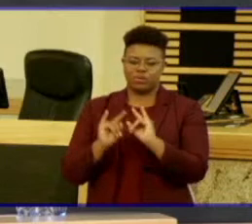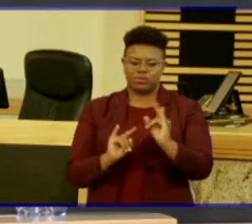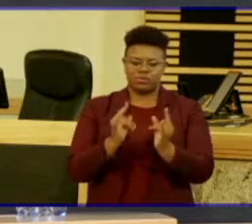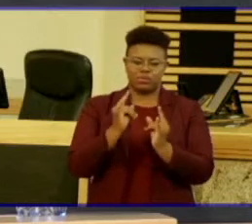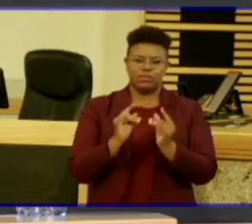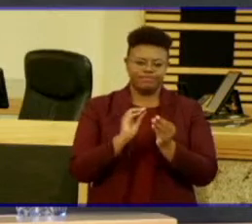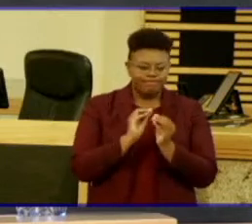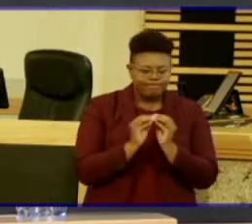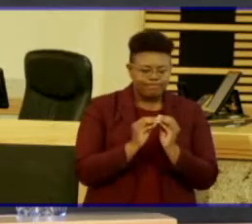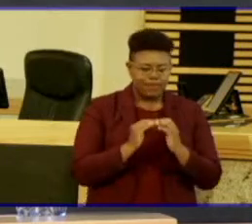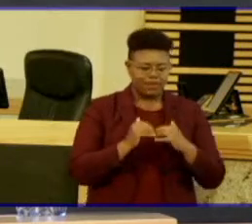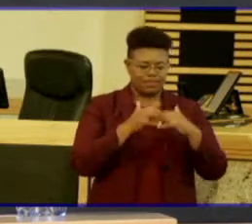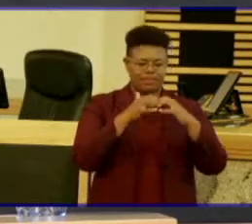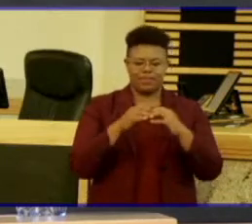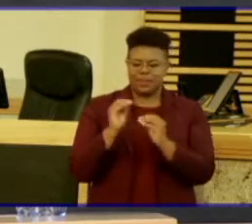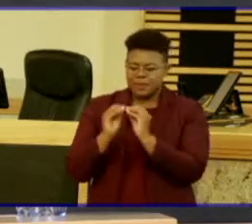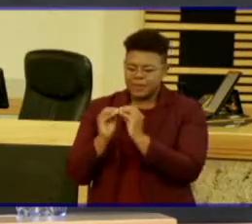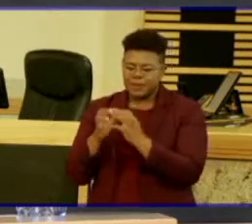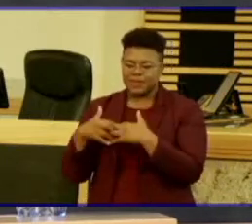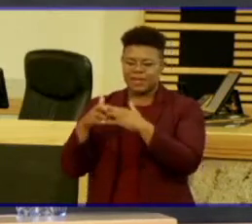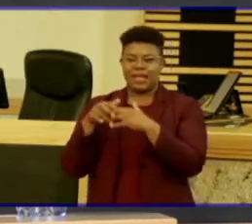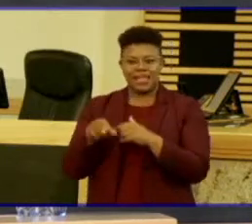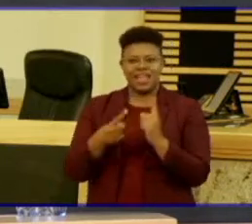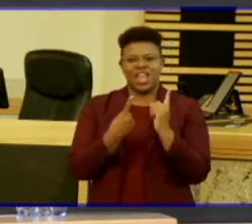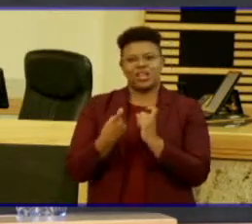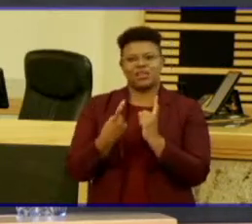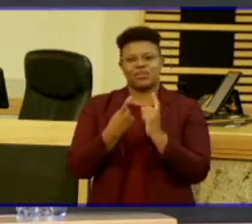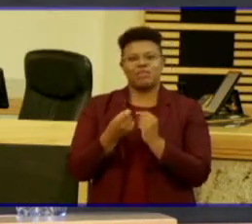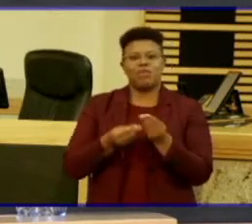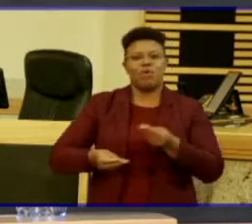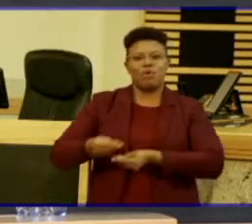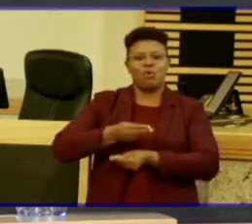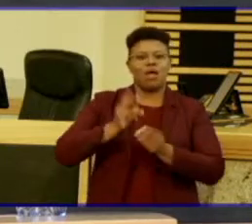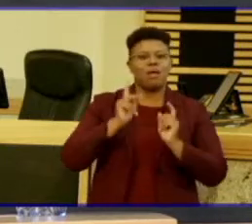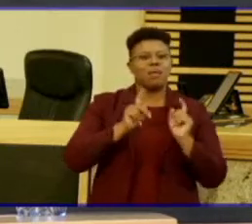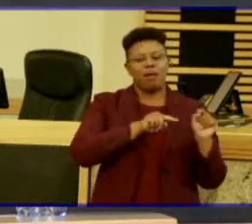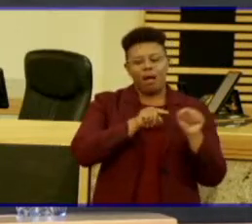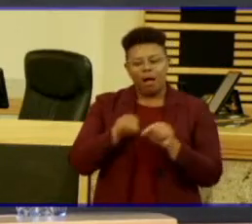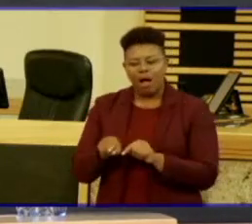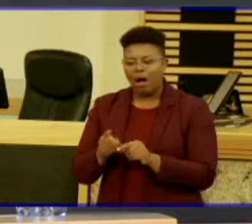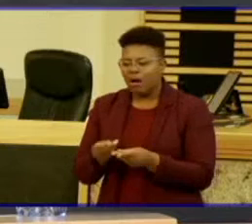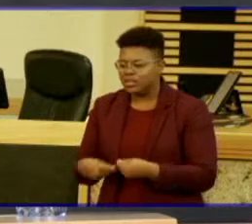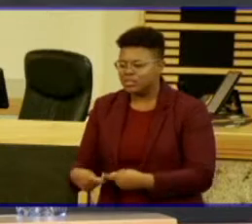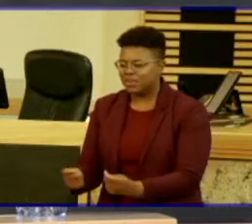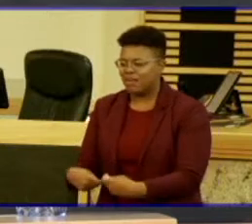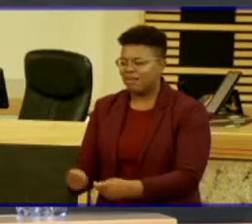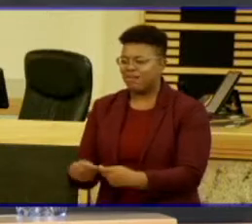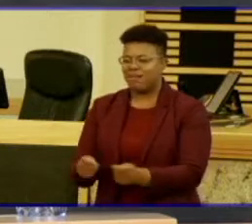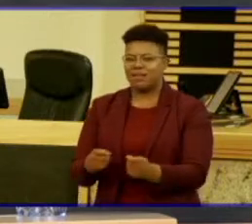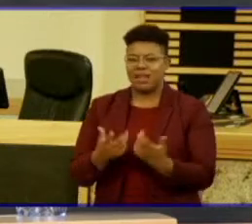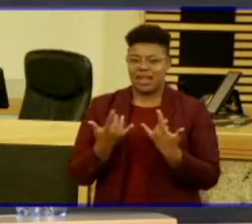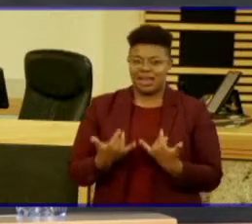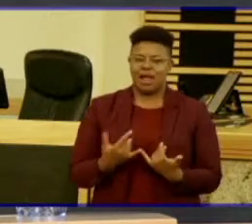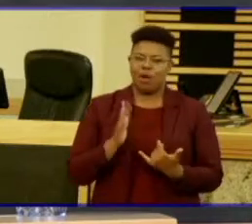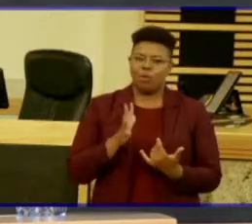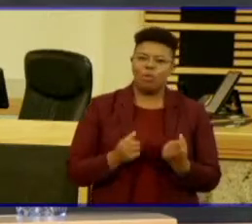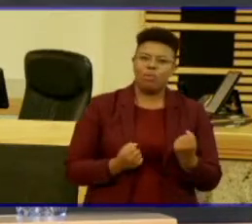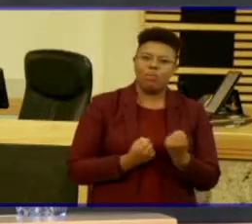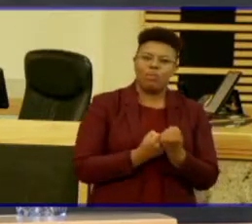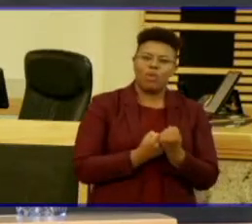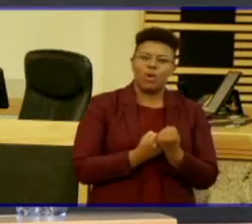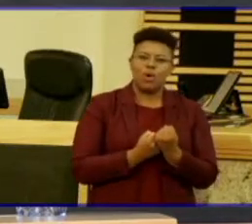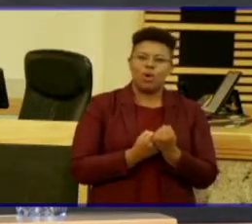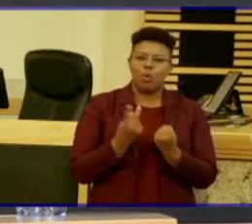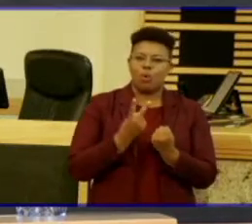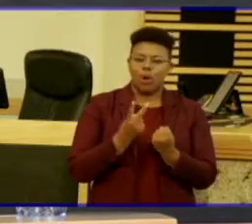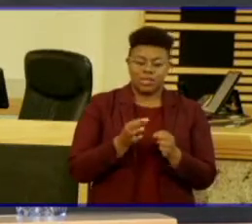attract investments as part of economic reconstruction and recovery. We are now going to give assistance to a new cohort